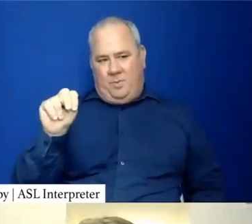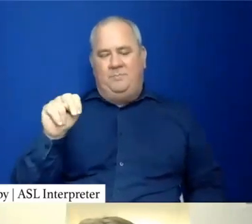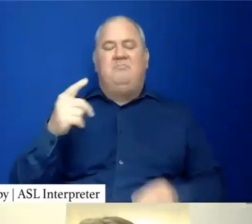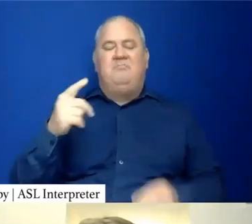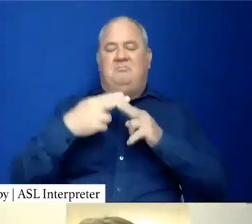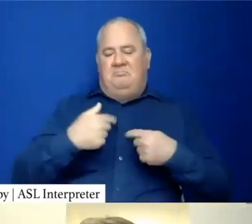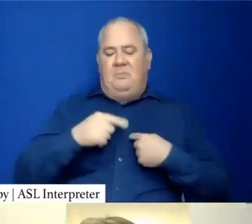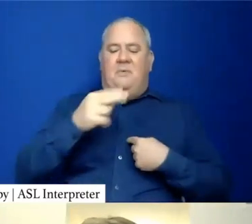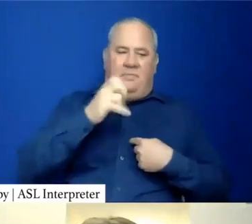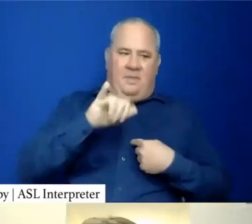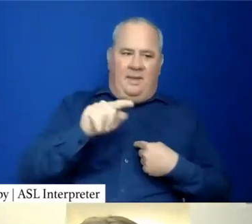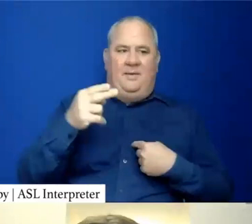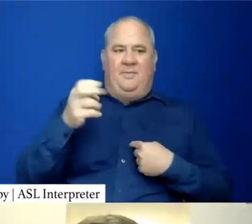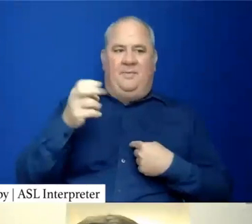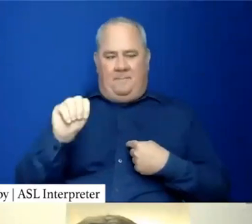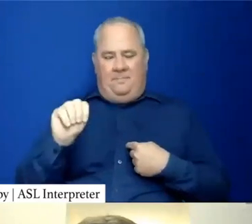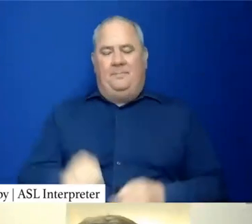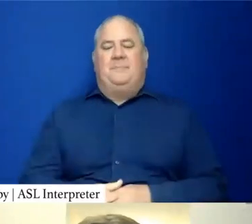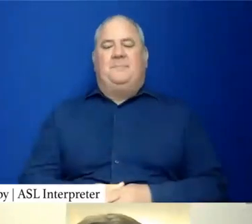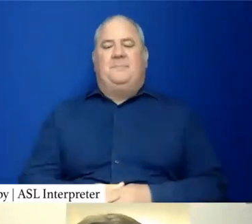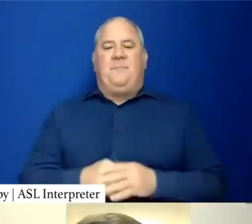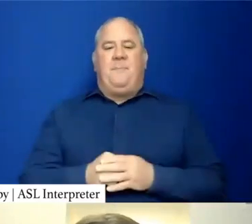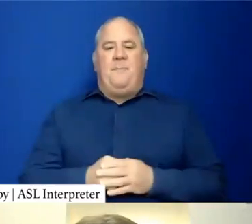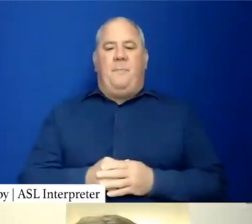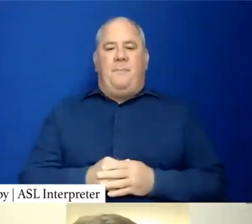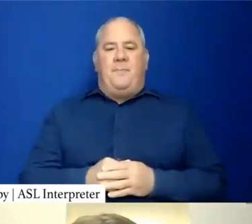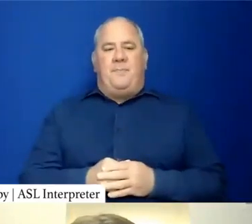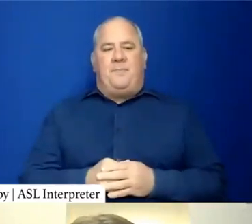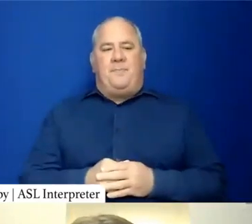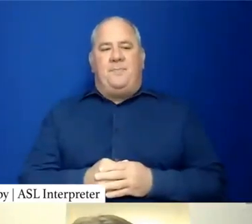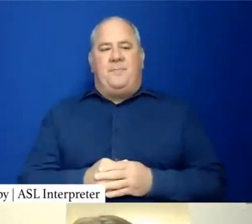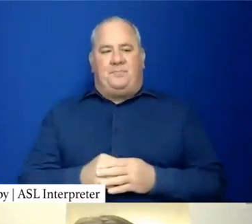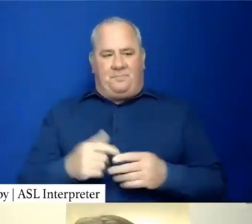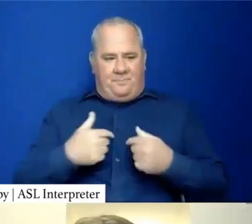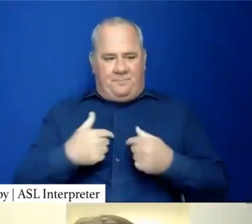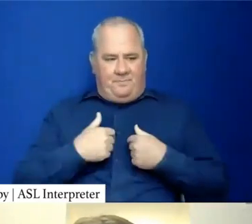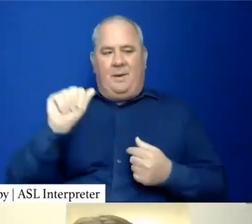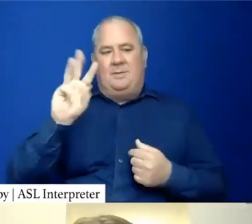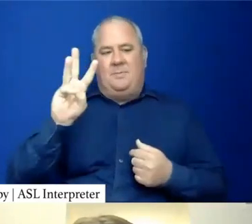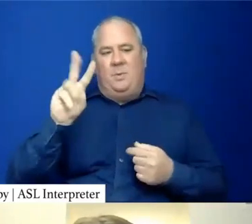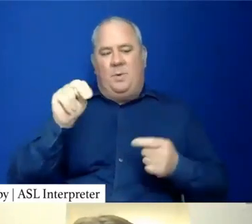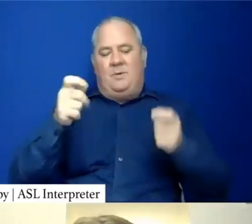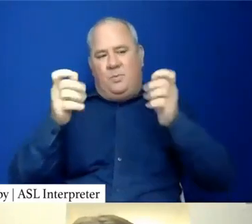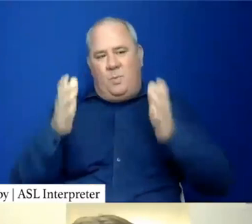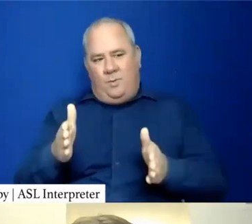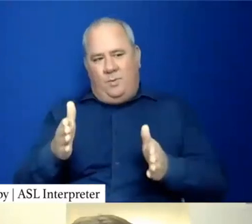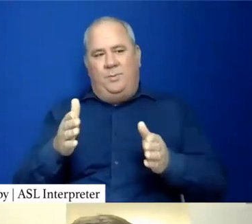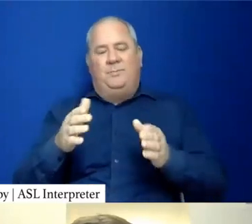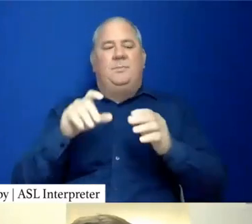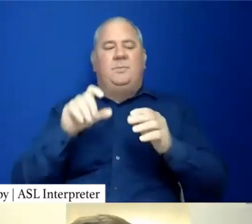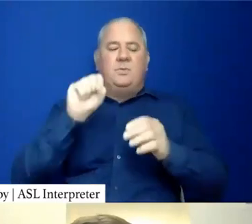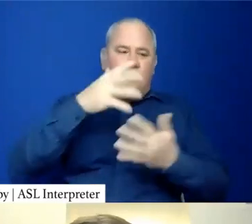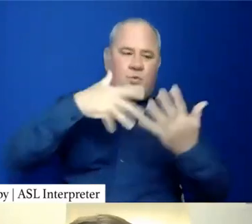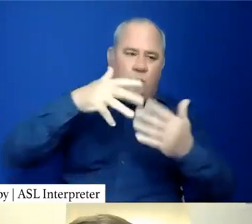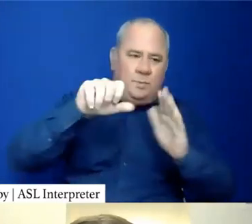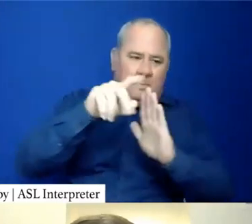Non-Binary Network's Director of Policy, Advocacy, and External Affairs. I'm a youngish East Asian person with short black hair